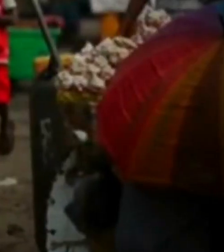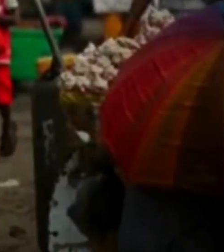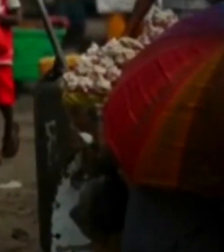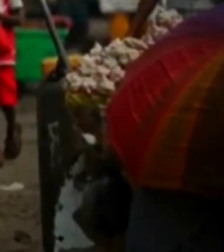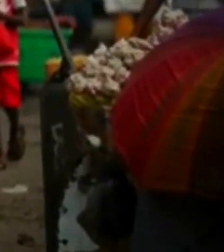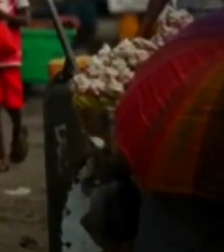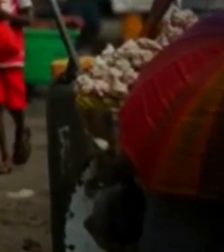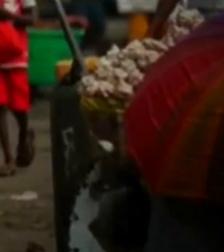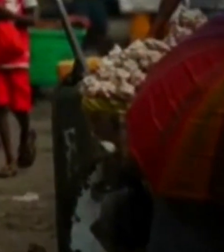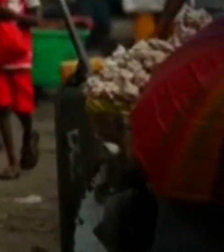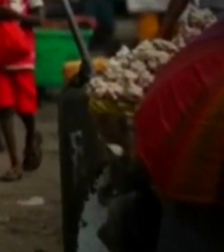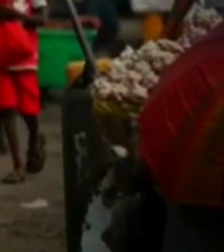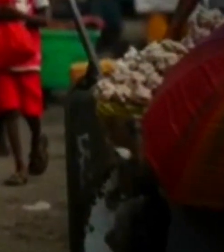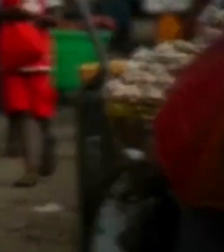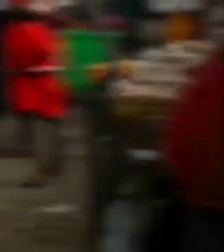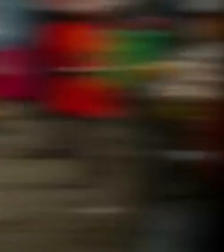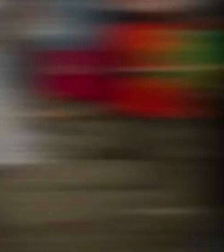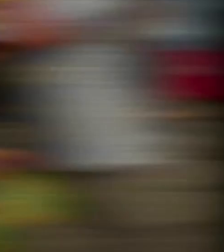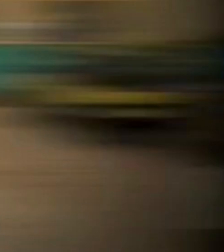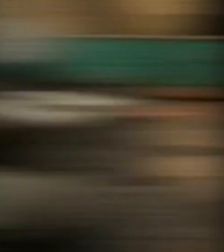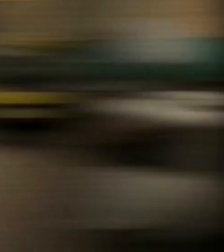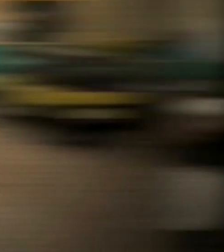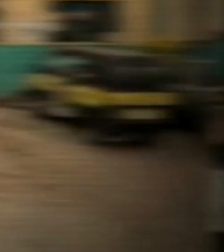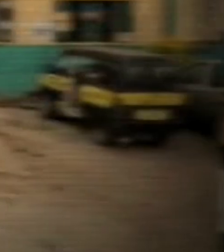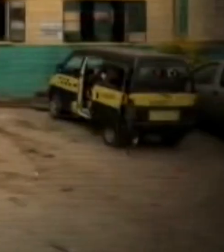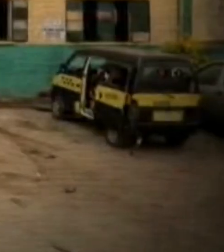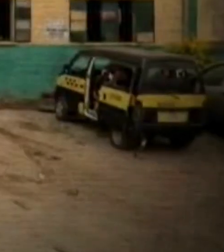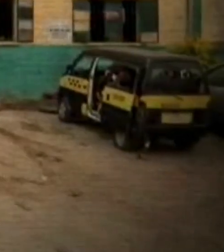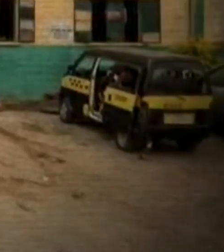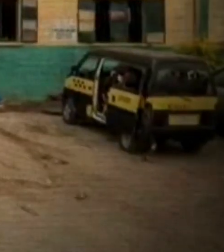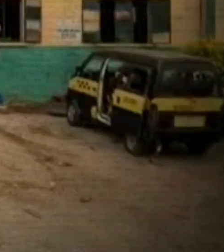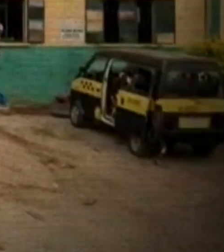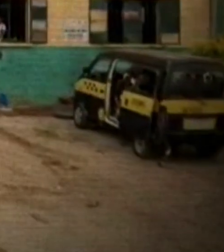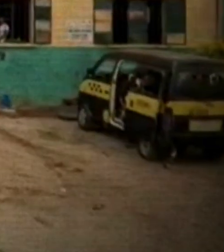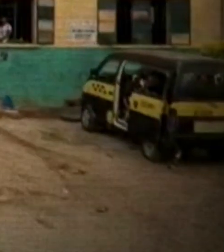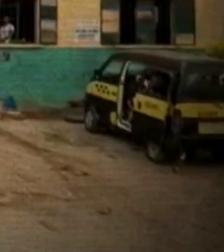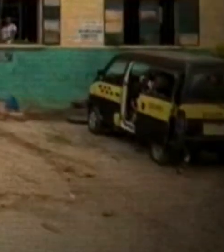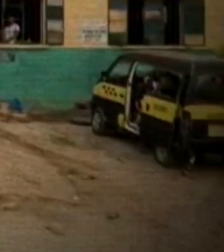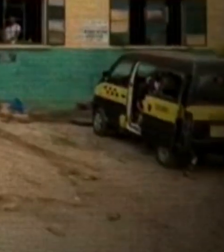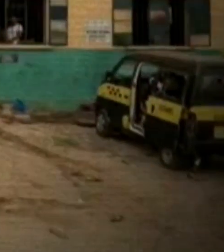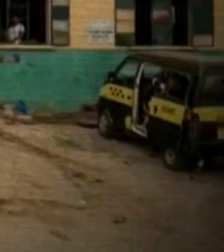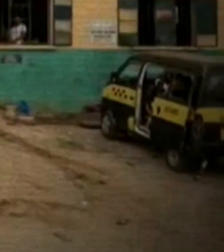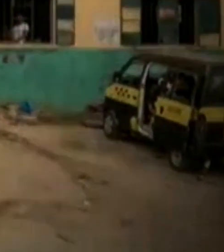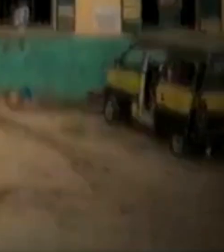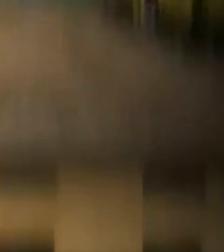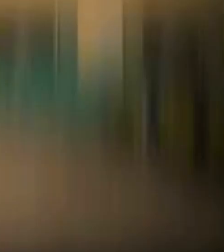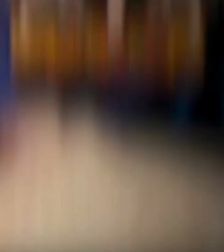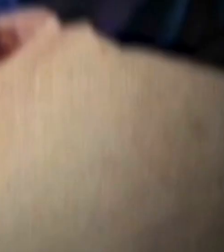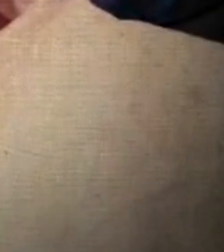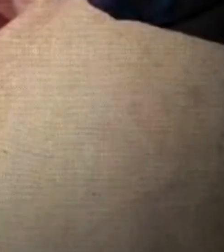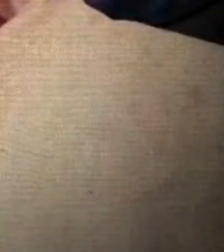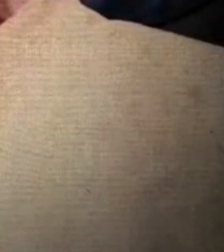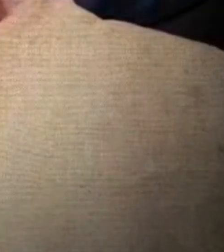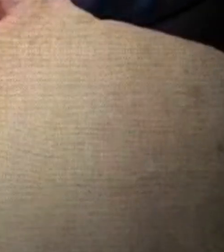we must work towards winning their endorsement. We cannot destroy what we have to demand for what we do not have.